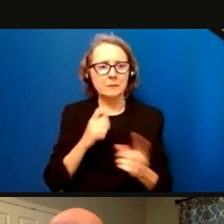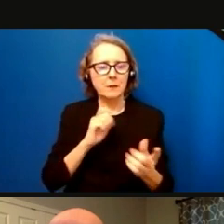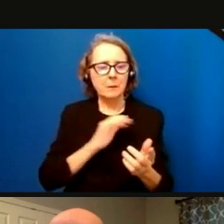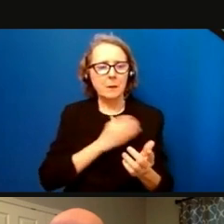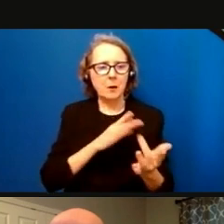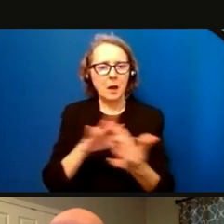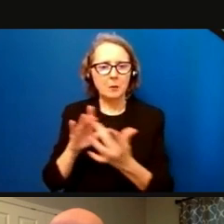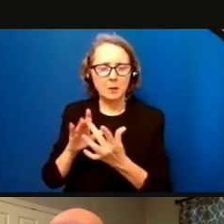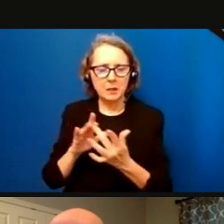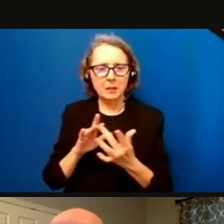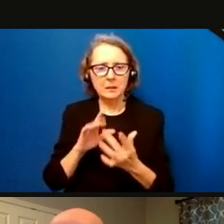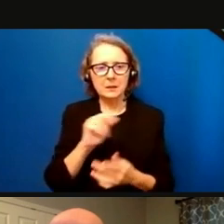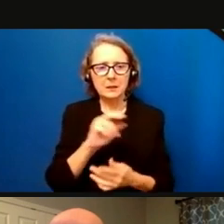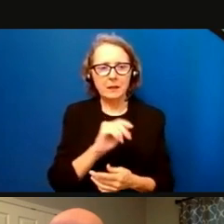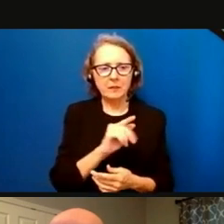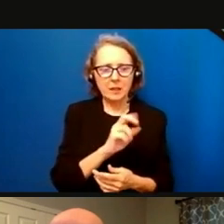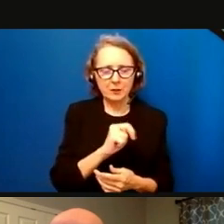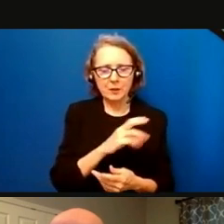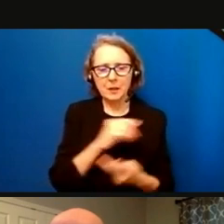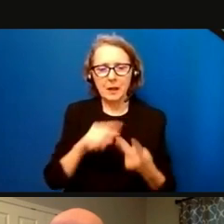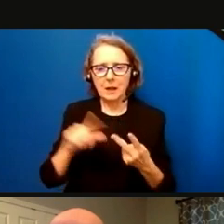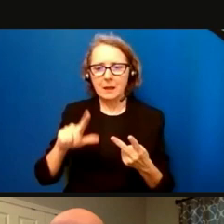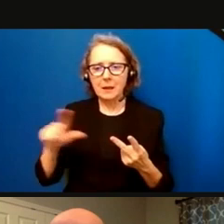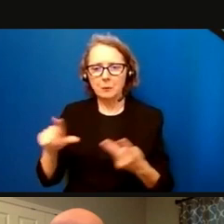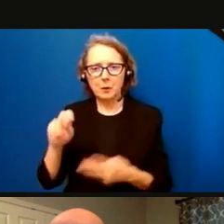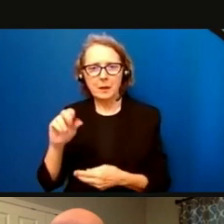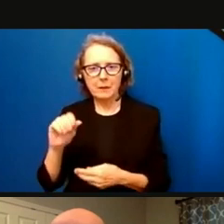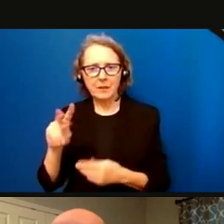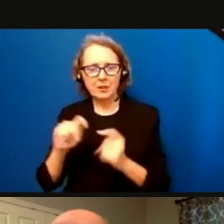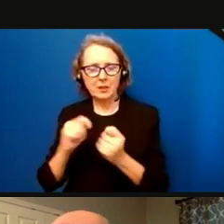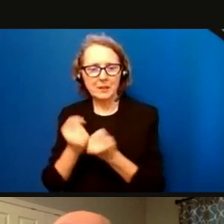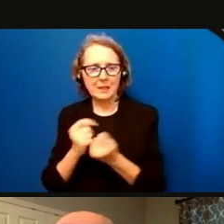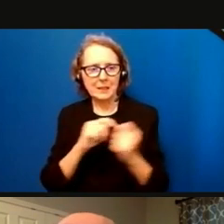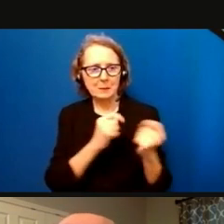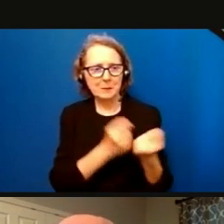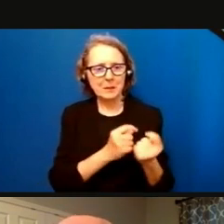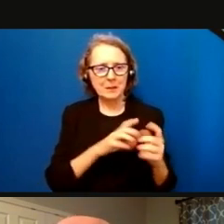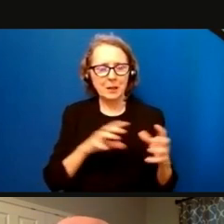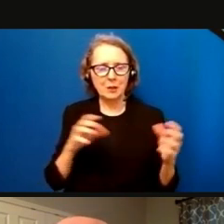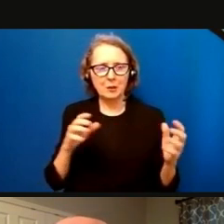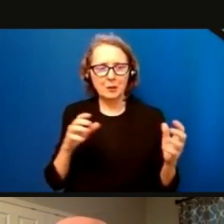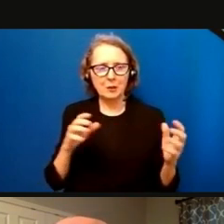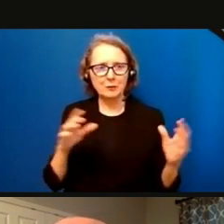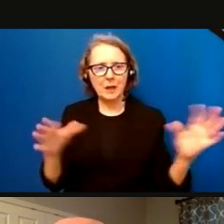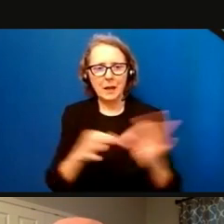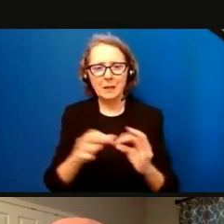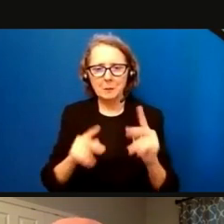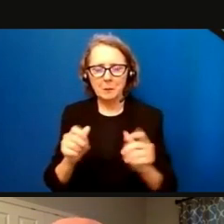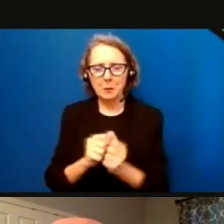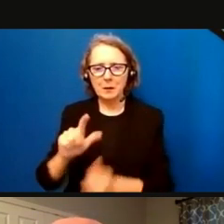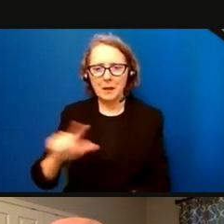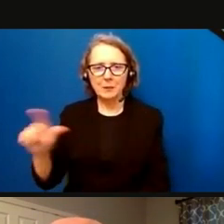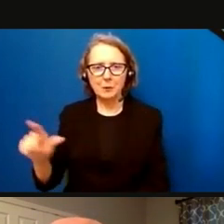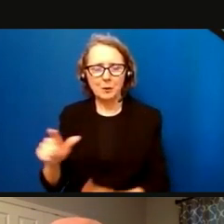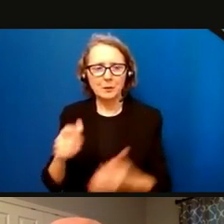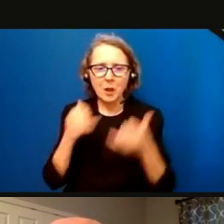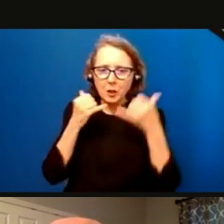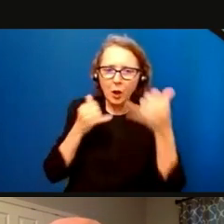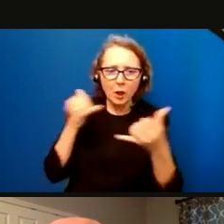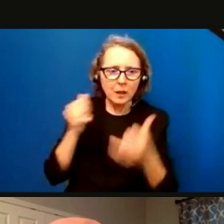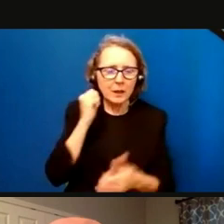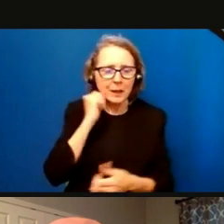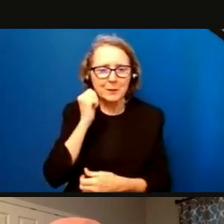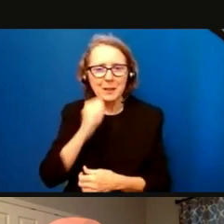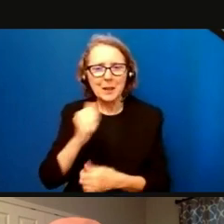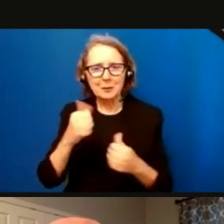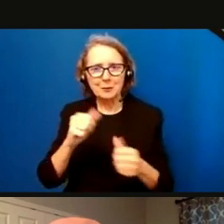and landlord navigation teams that are out there that are connecting individuals with landlords, making those phone calls day in and day out to try to